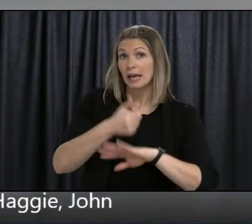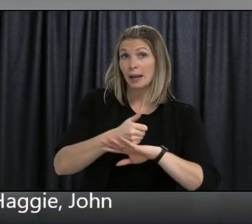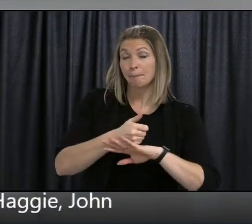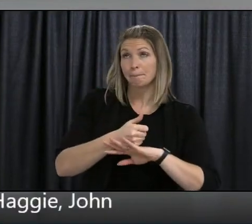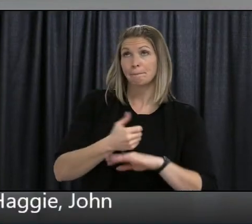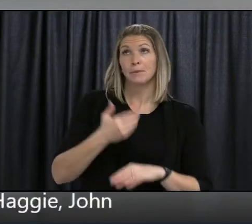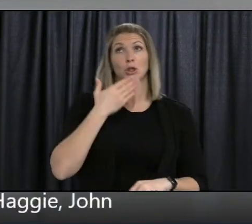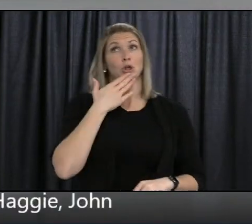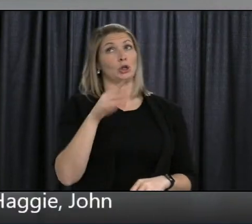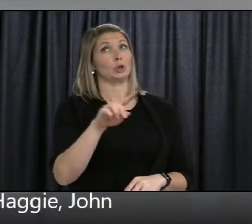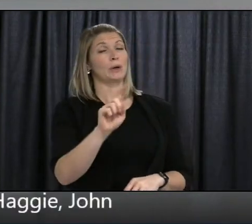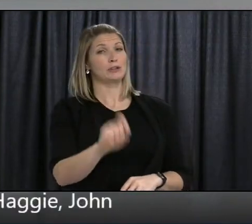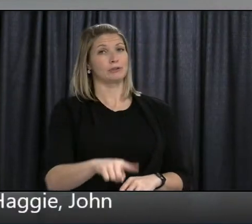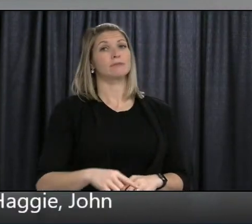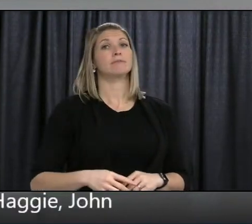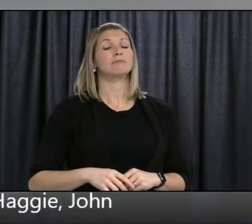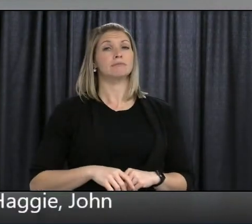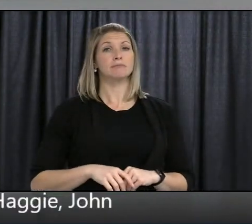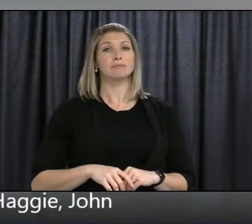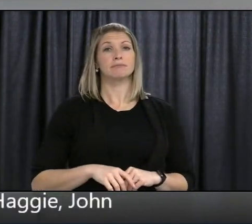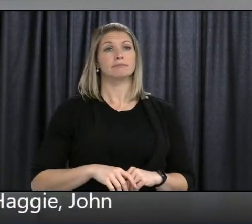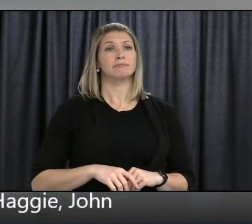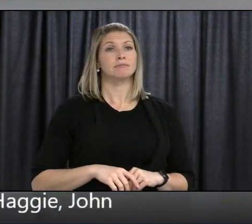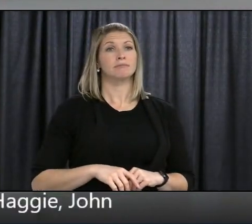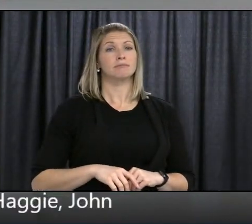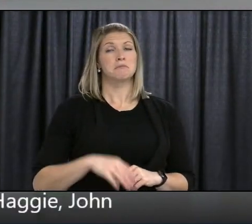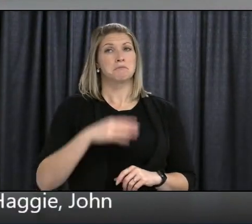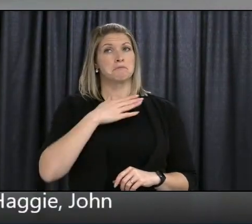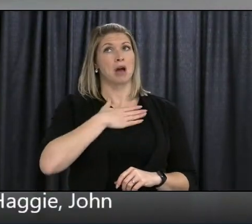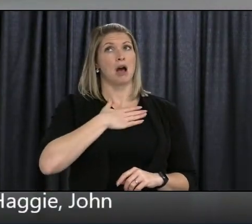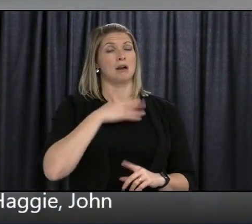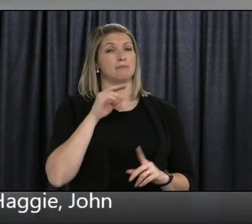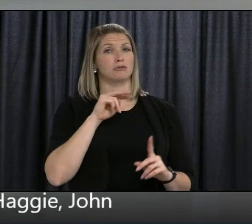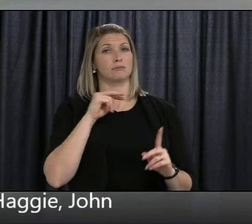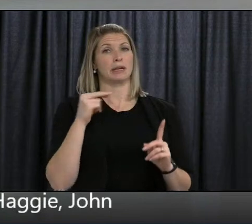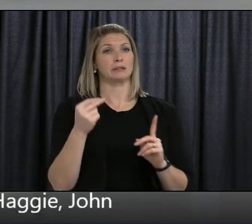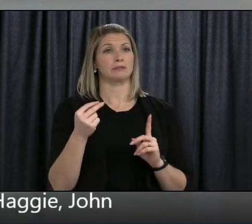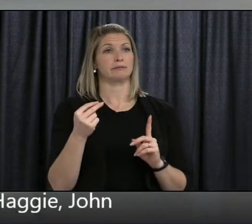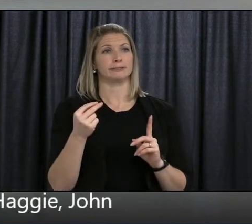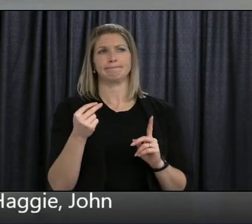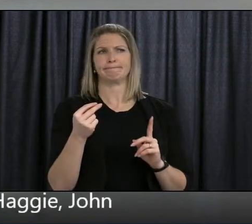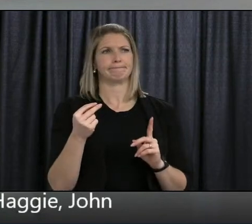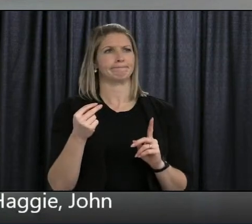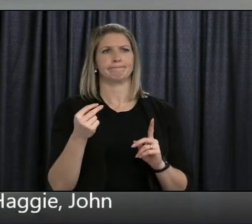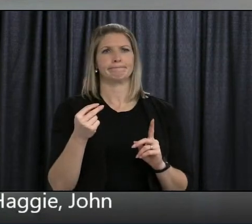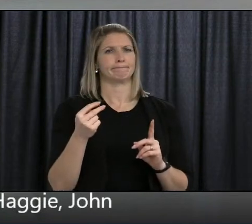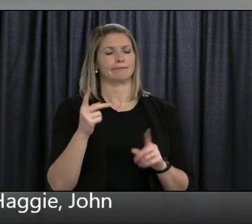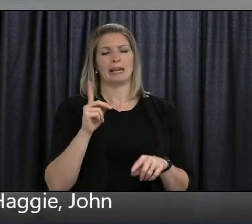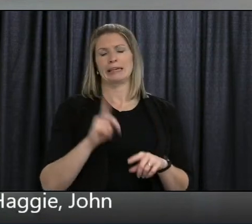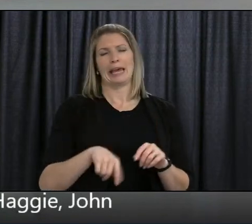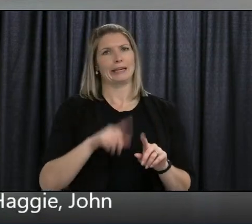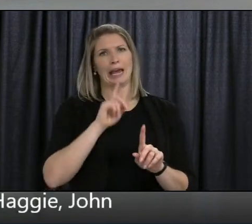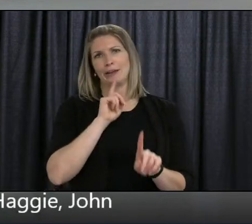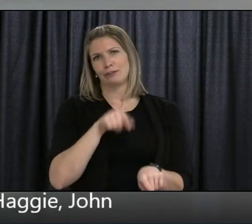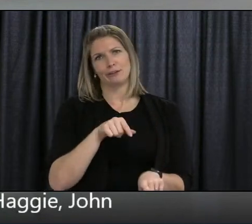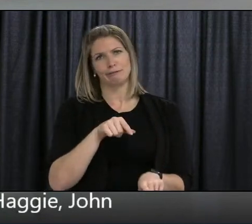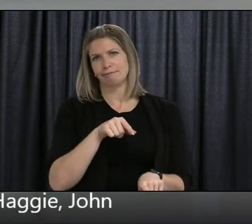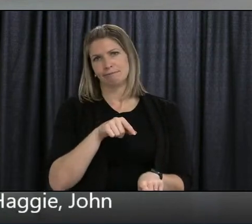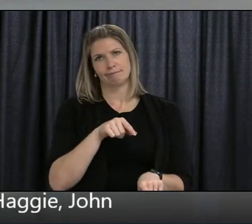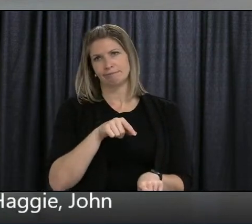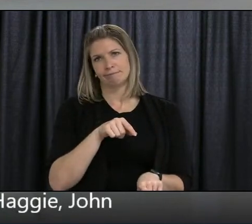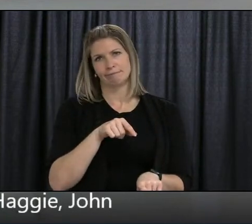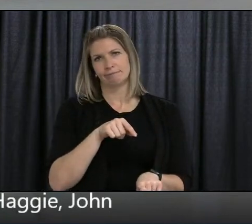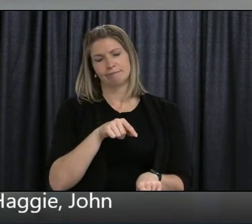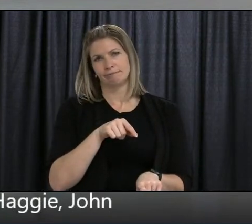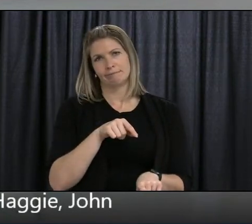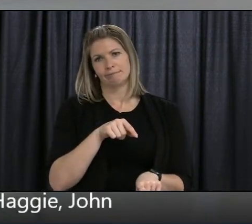a really good question, Peter, but certainly from my perspective, I wouldn't feel qualified to have